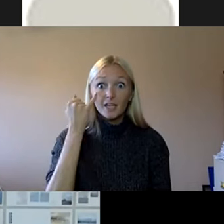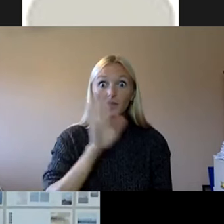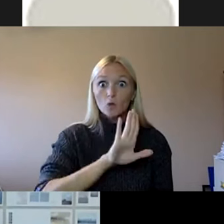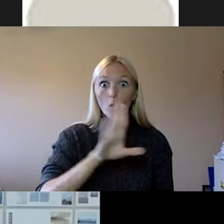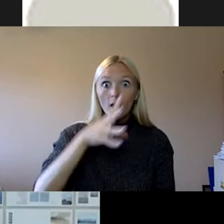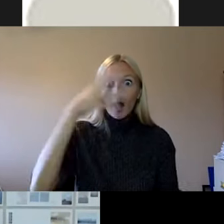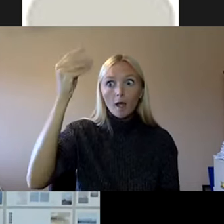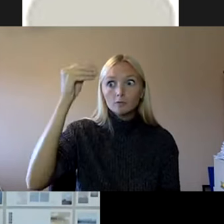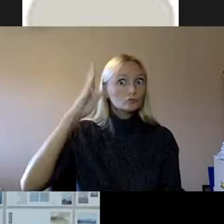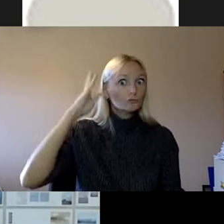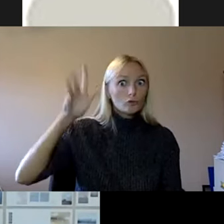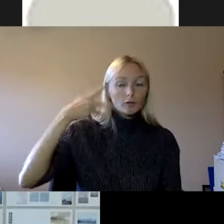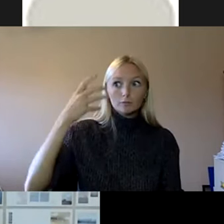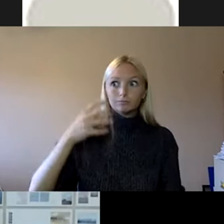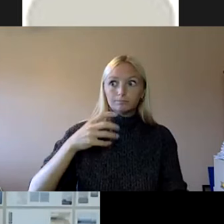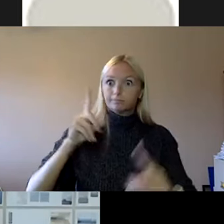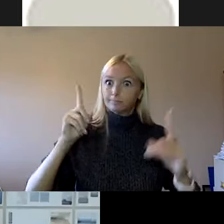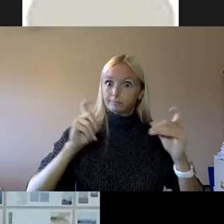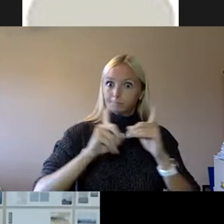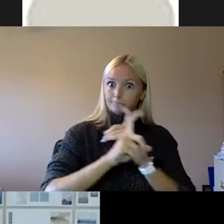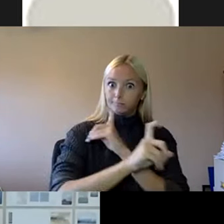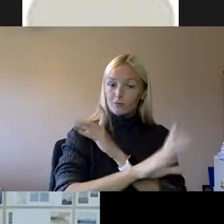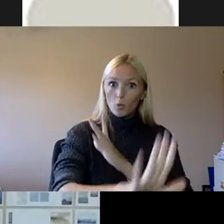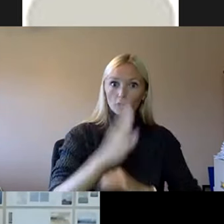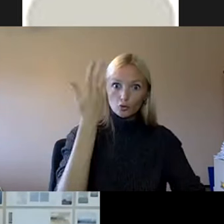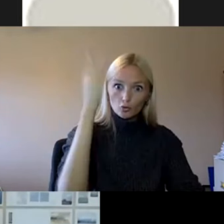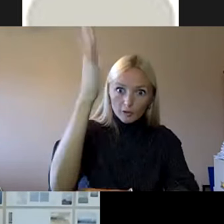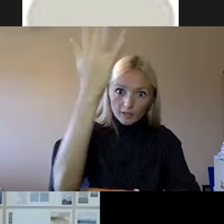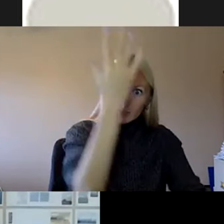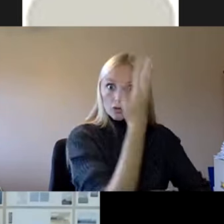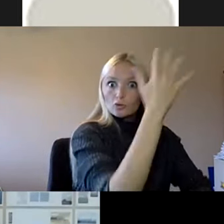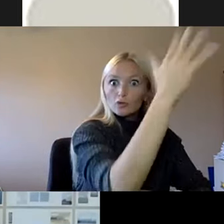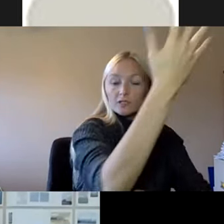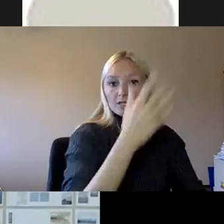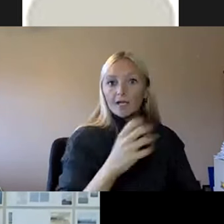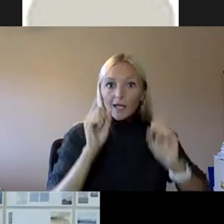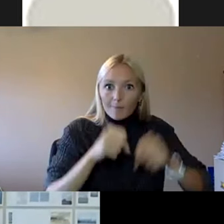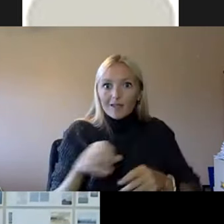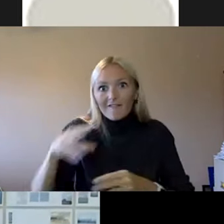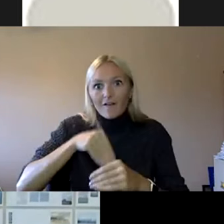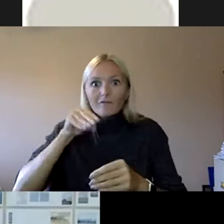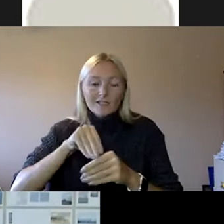can, the biodiversity can occupy a greater